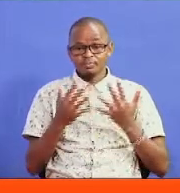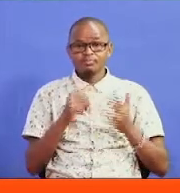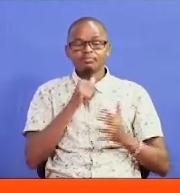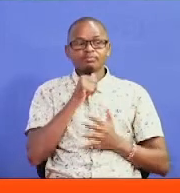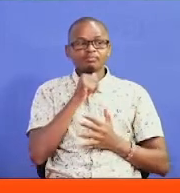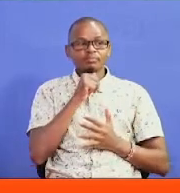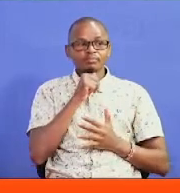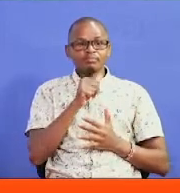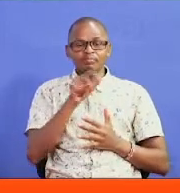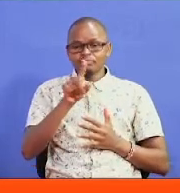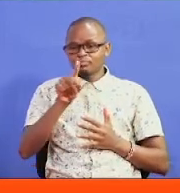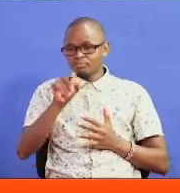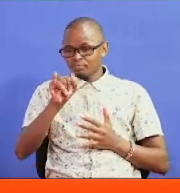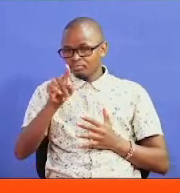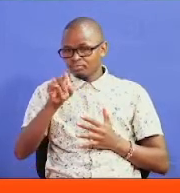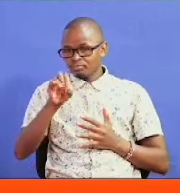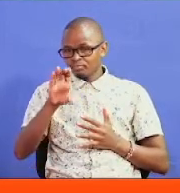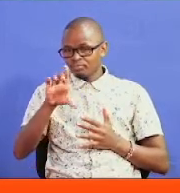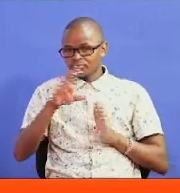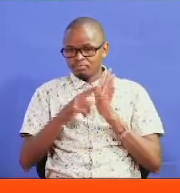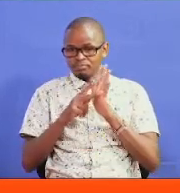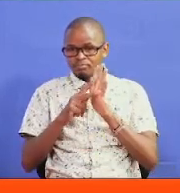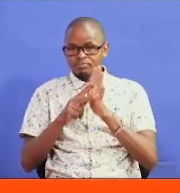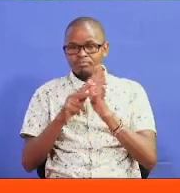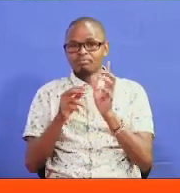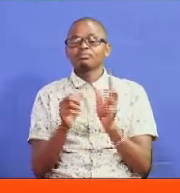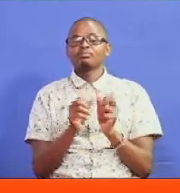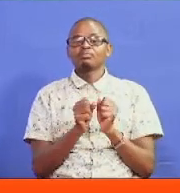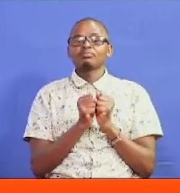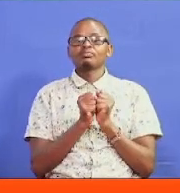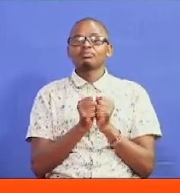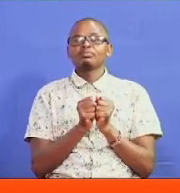not typically present with